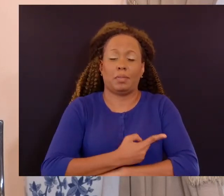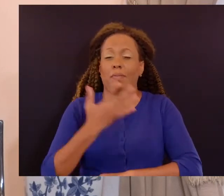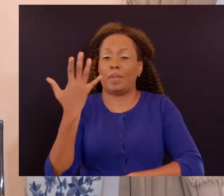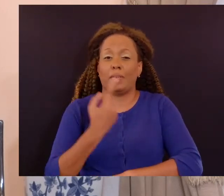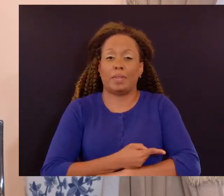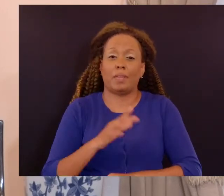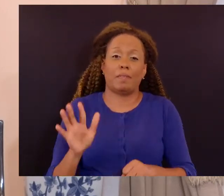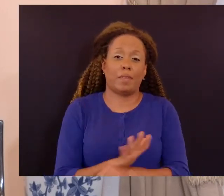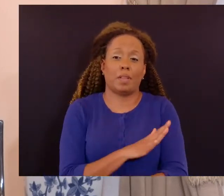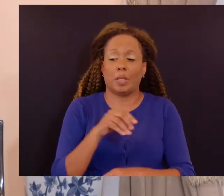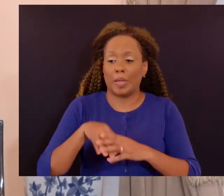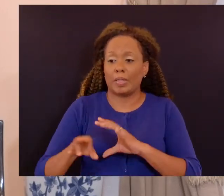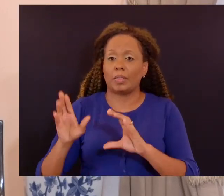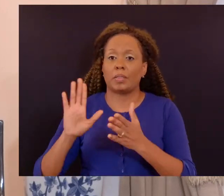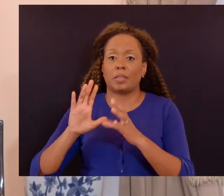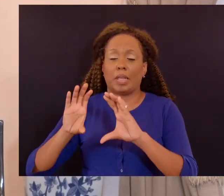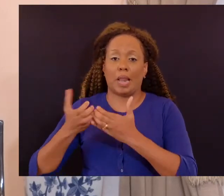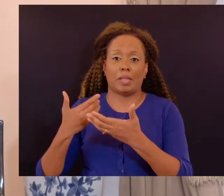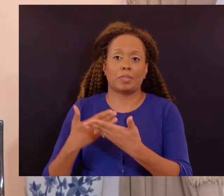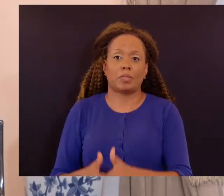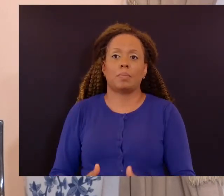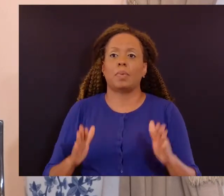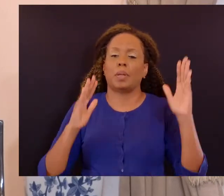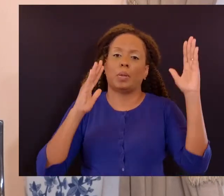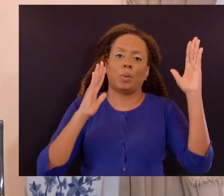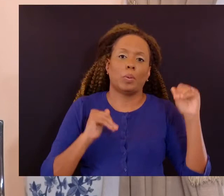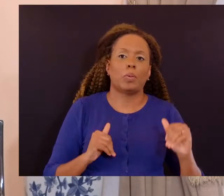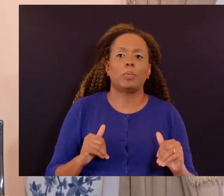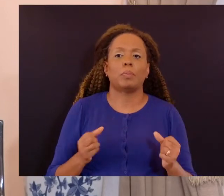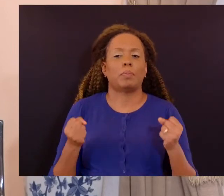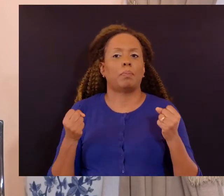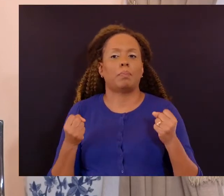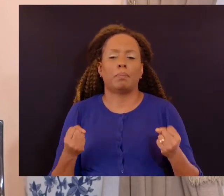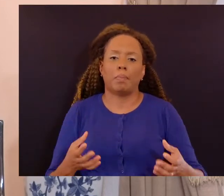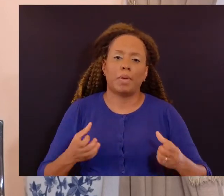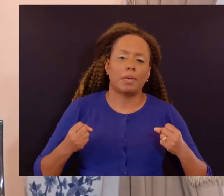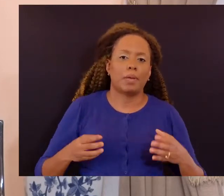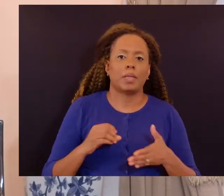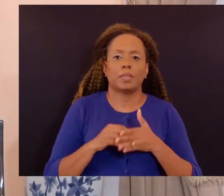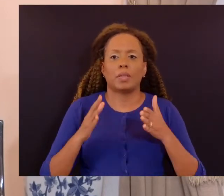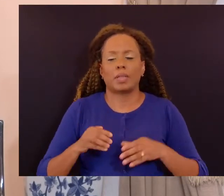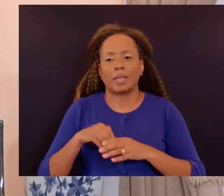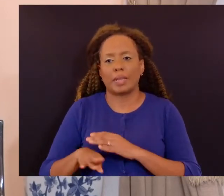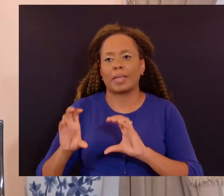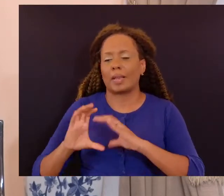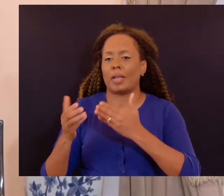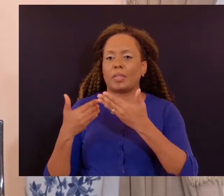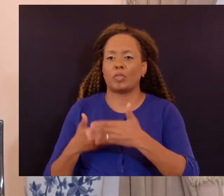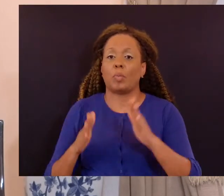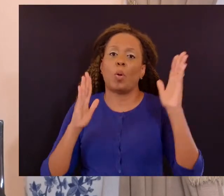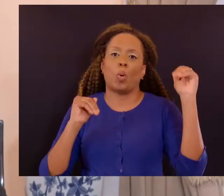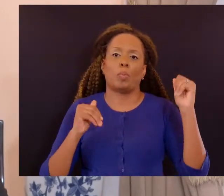point where we can get more of our students doing face-to-face 5 days a week. That's the honest truth.